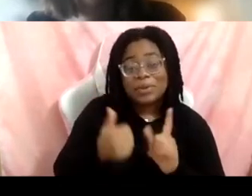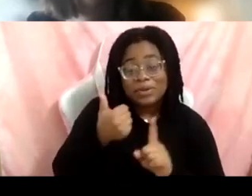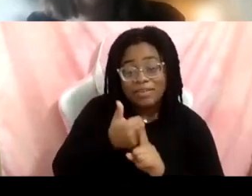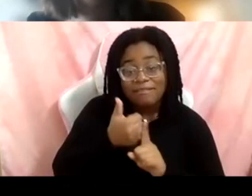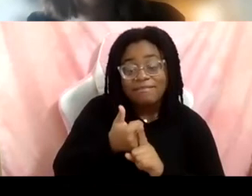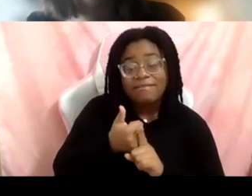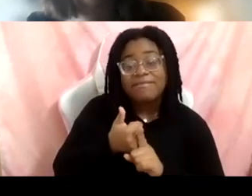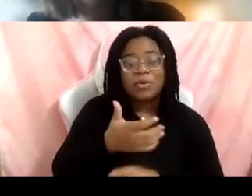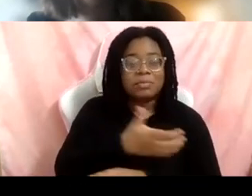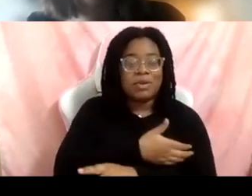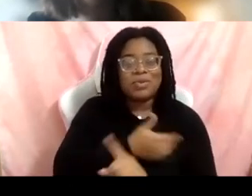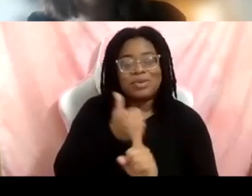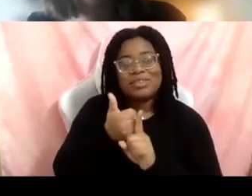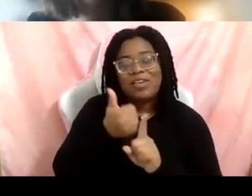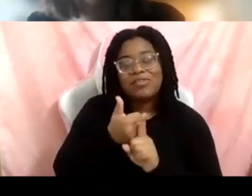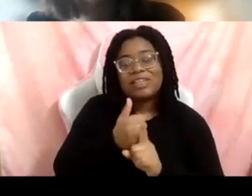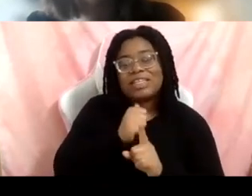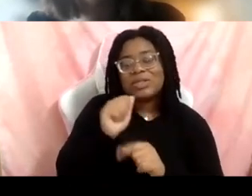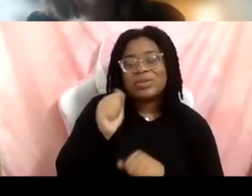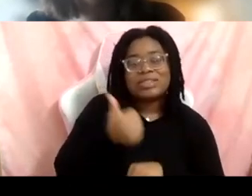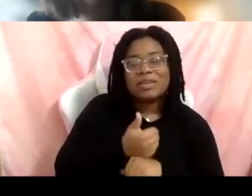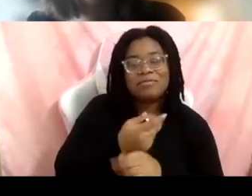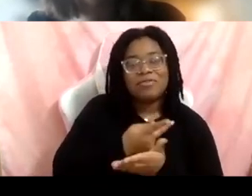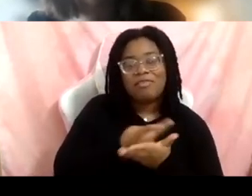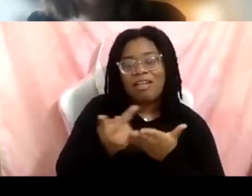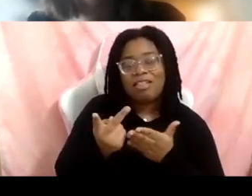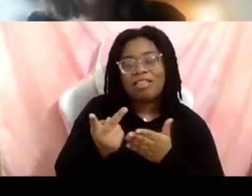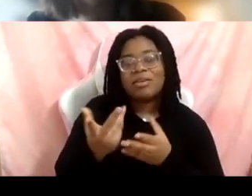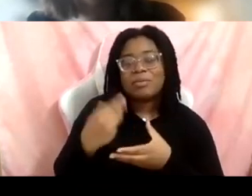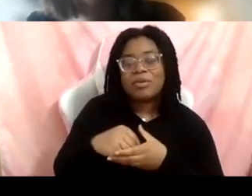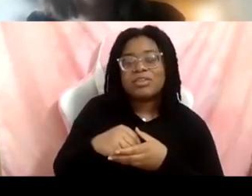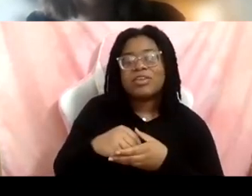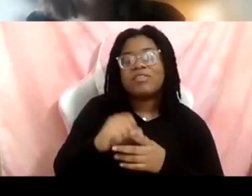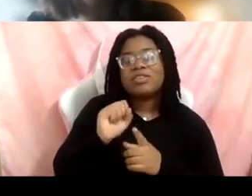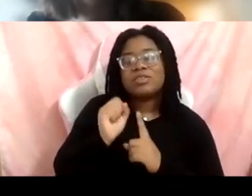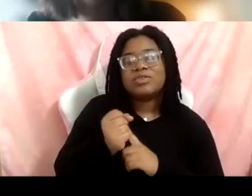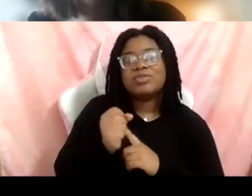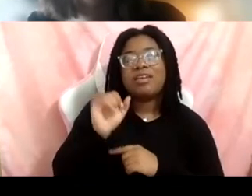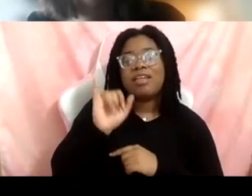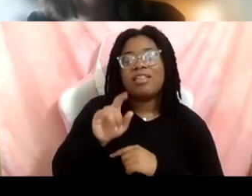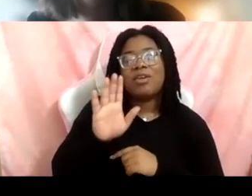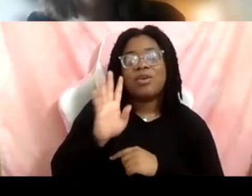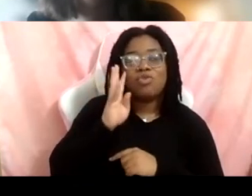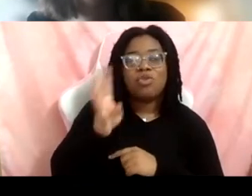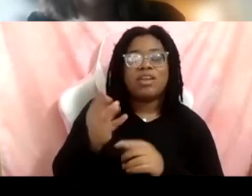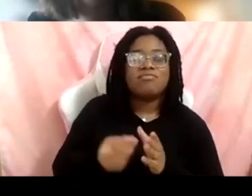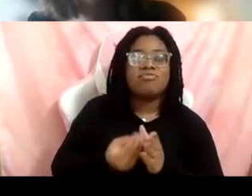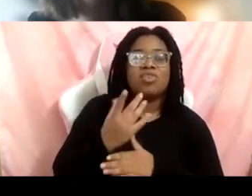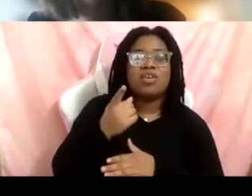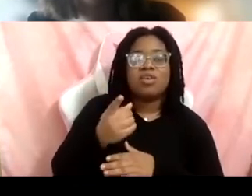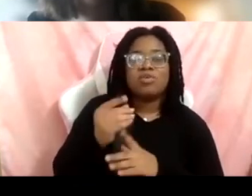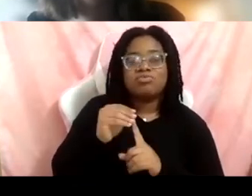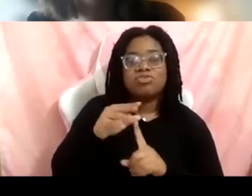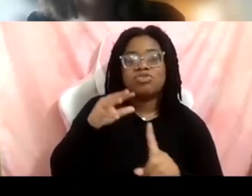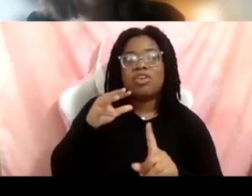and don't set yourself up to fail. Put yourself in situations where your creative can flourish and you can shine as a